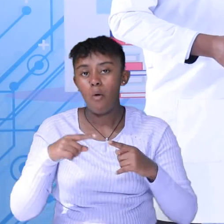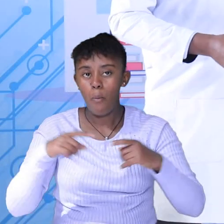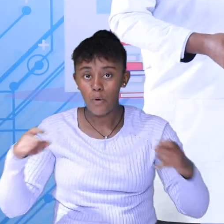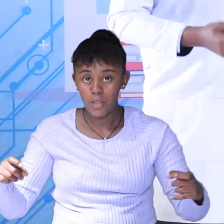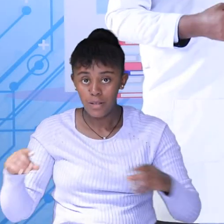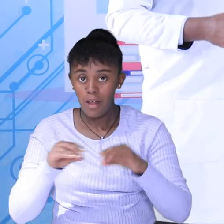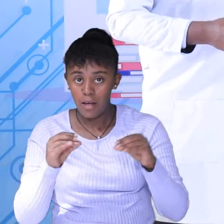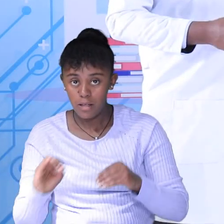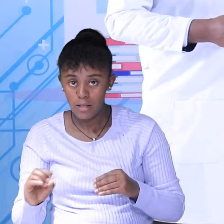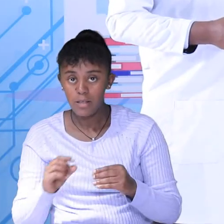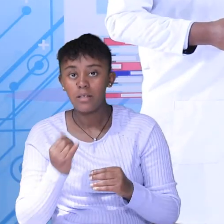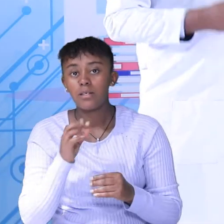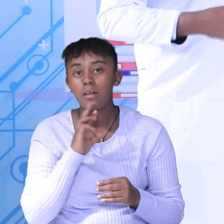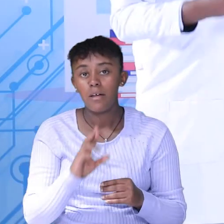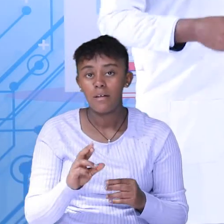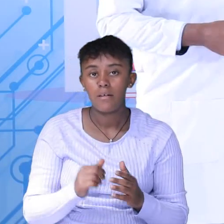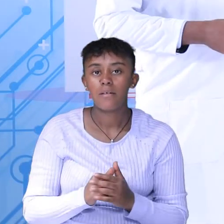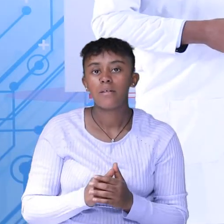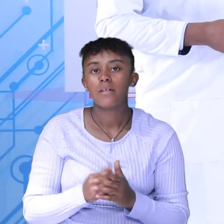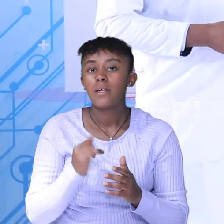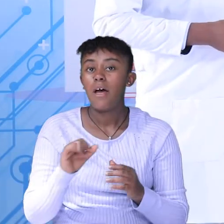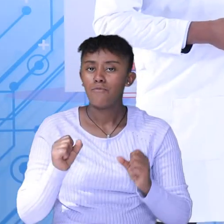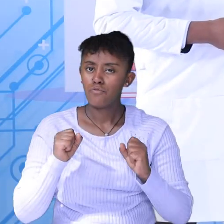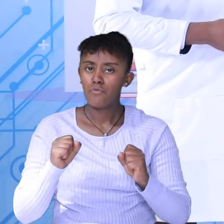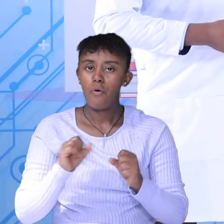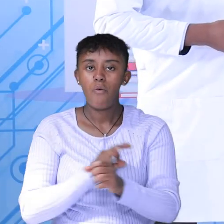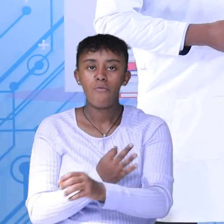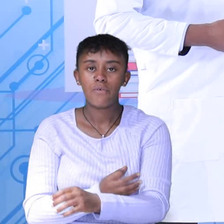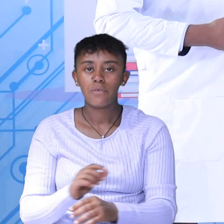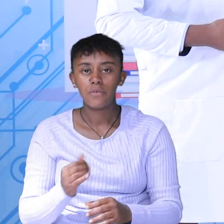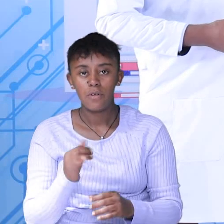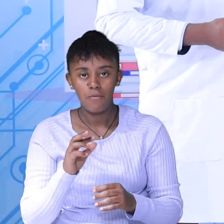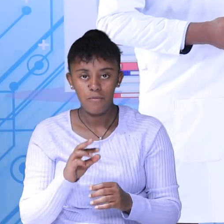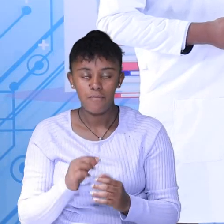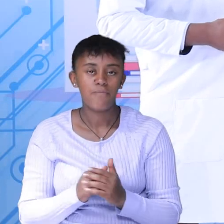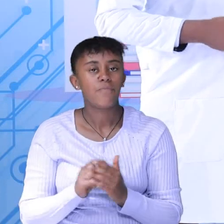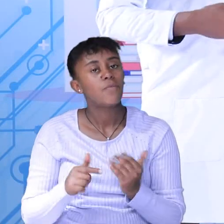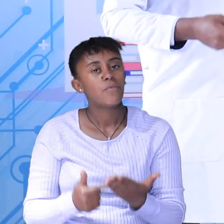acting, they have strong force. Therefore, we'll try to see